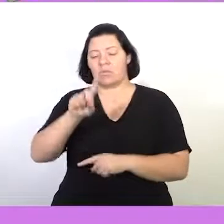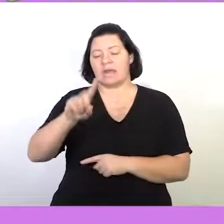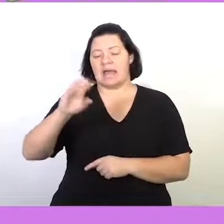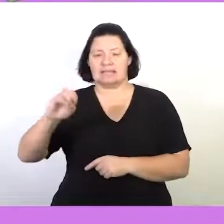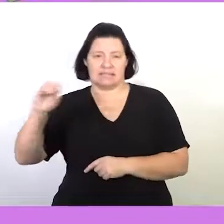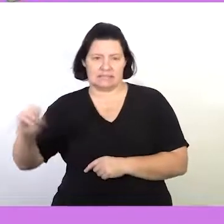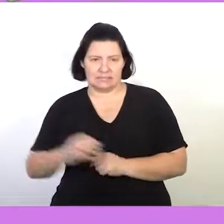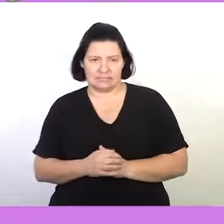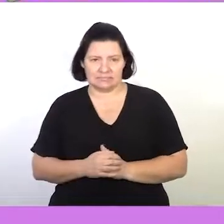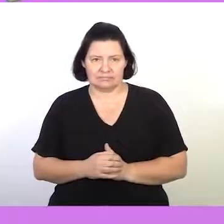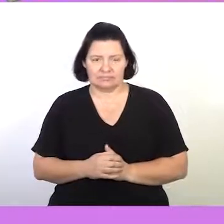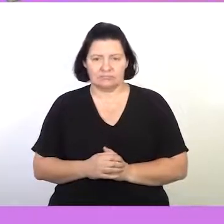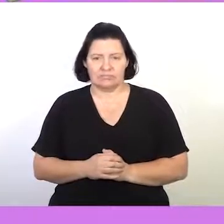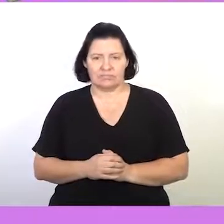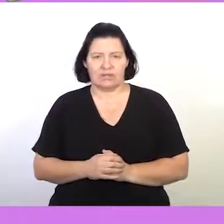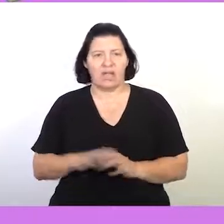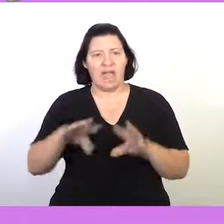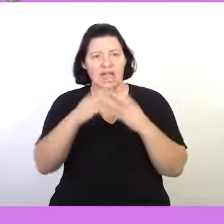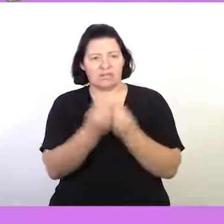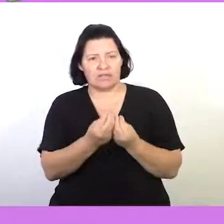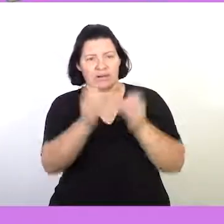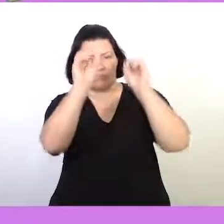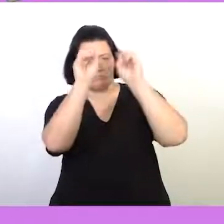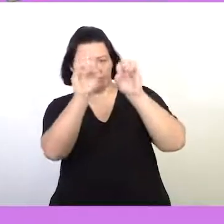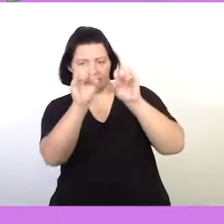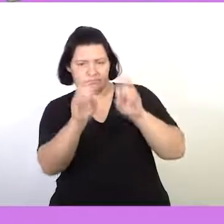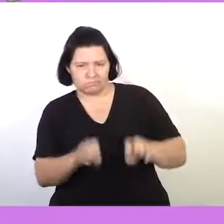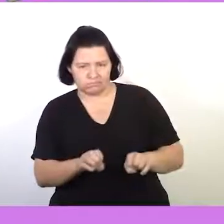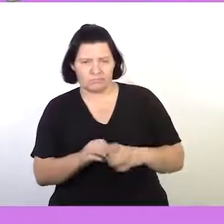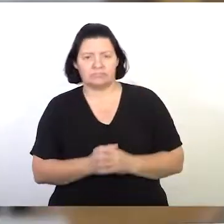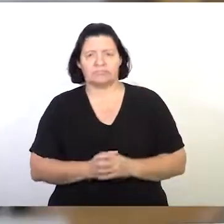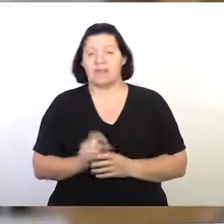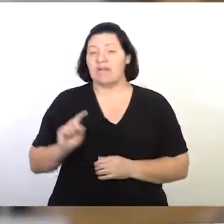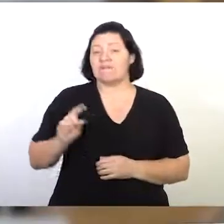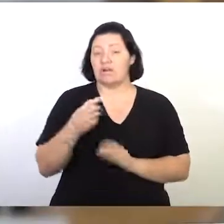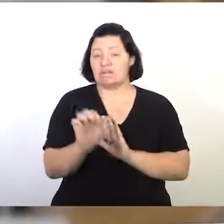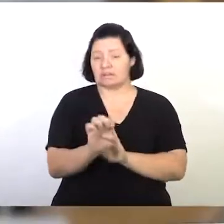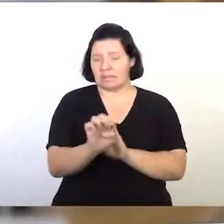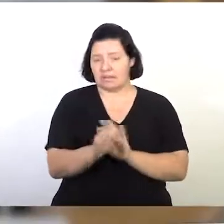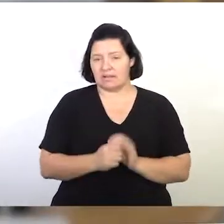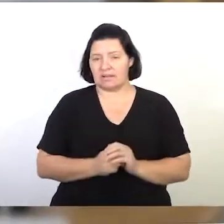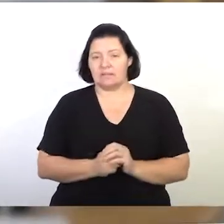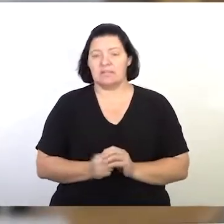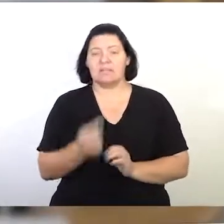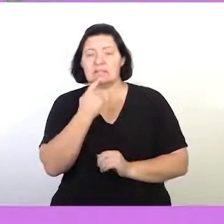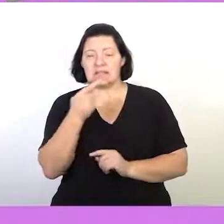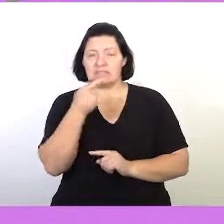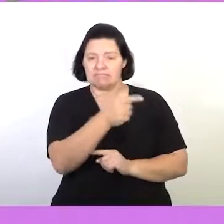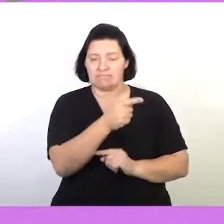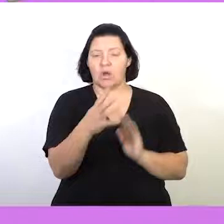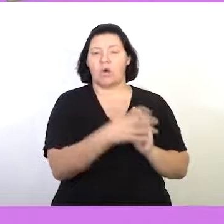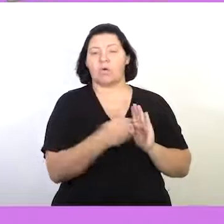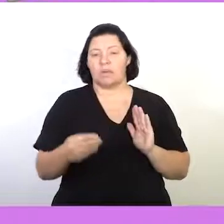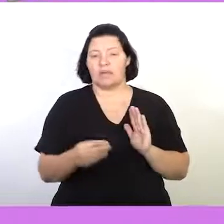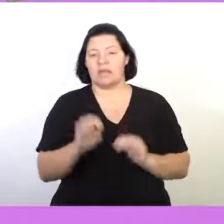100. All right. Now let's put all of this into practice. Now here's our first example. I'm saying this is a